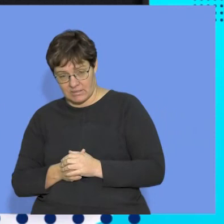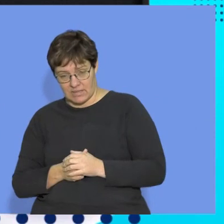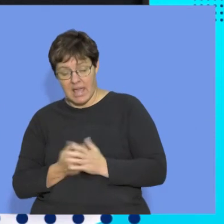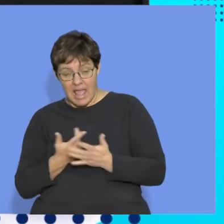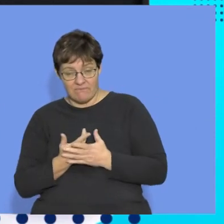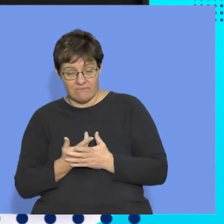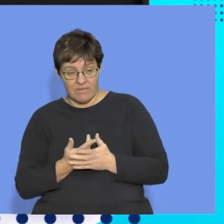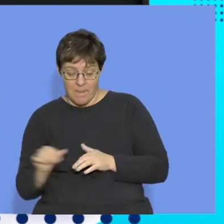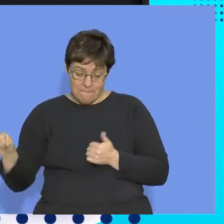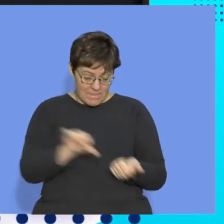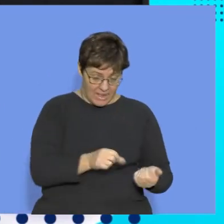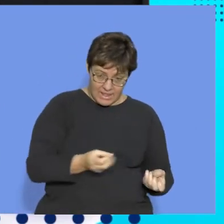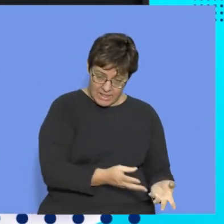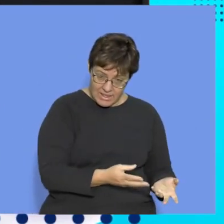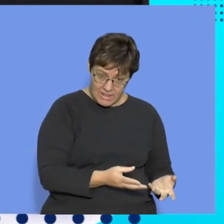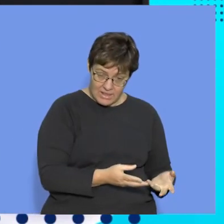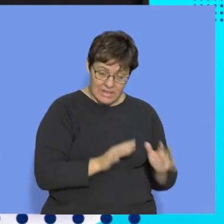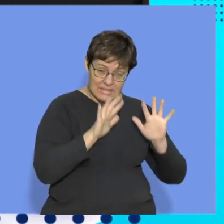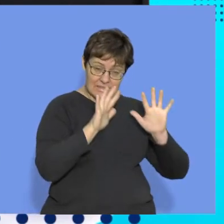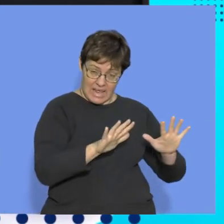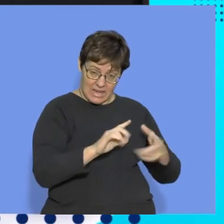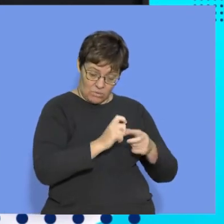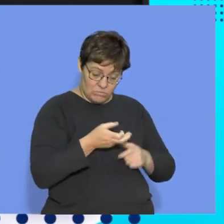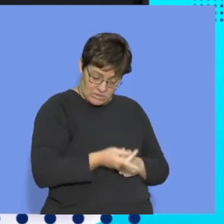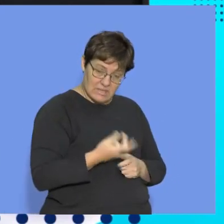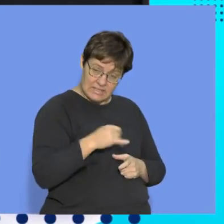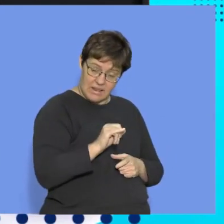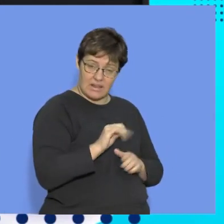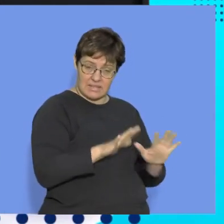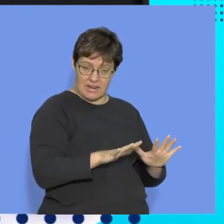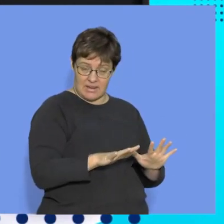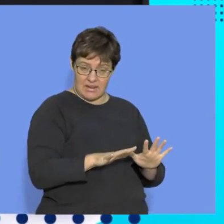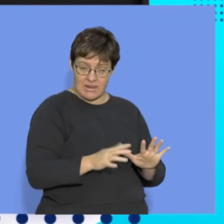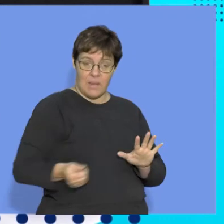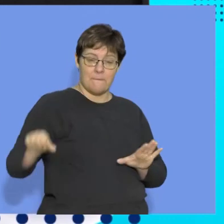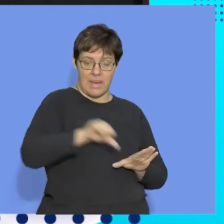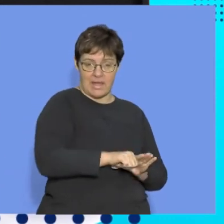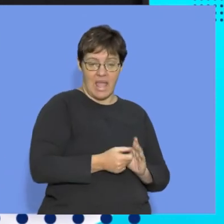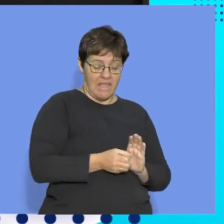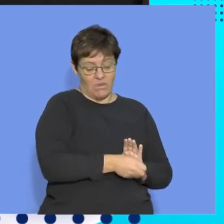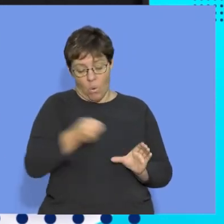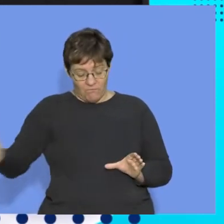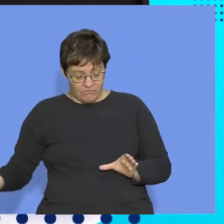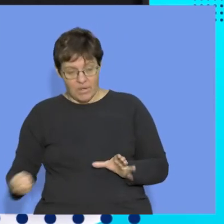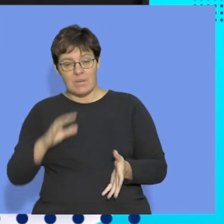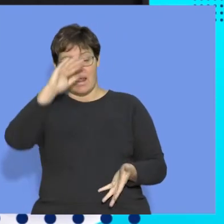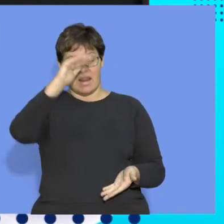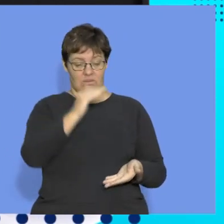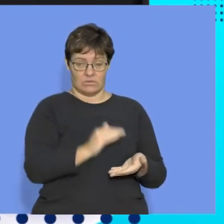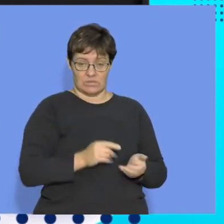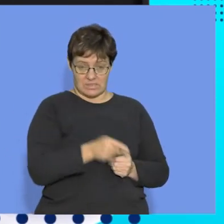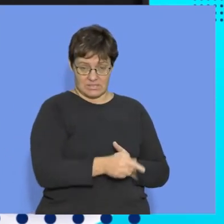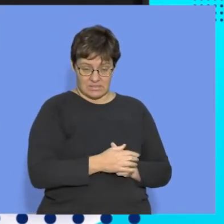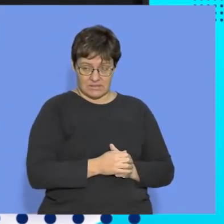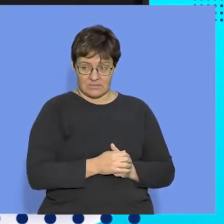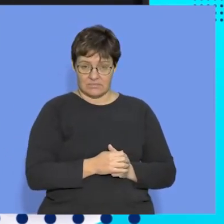Are we together? If I replace, if I have 10 balls, we'll still 10 balls inside. If I don't replace, the